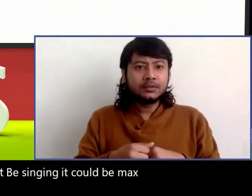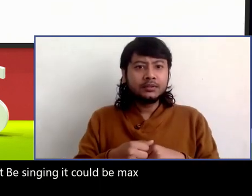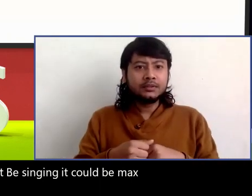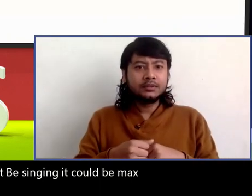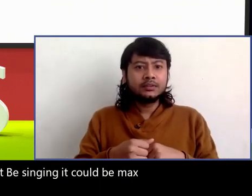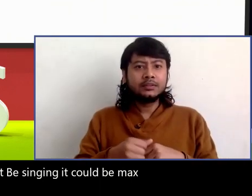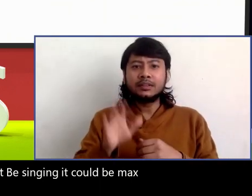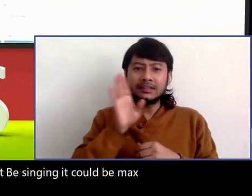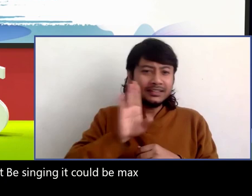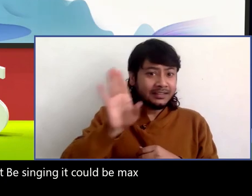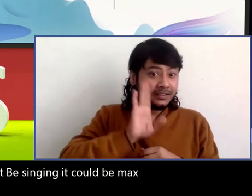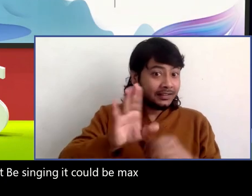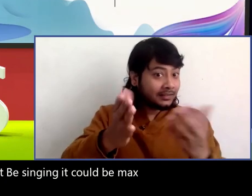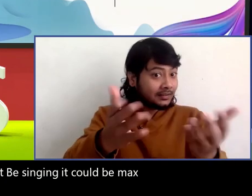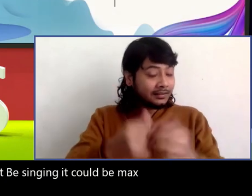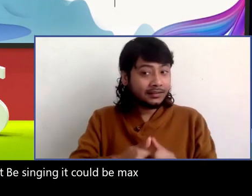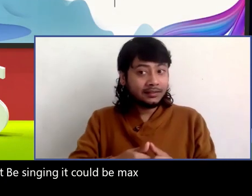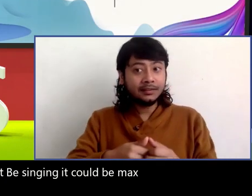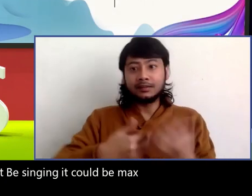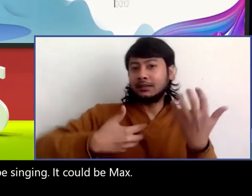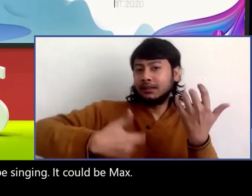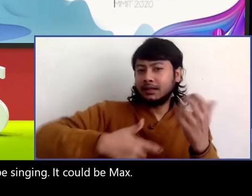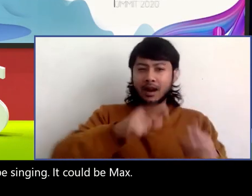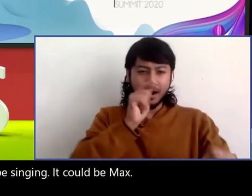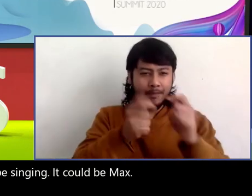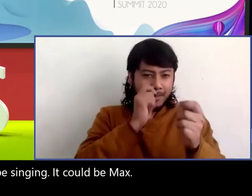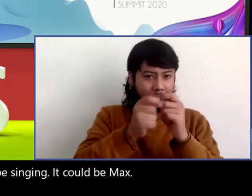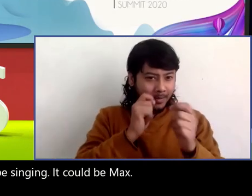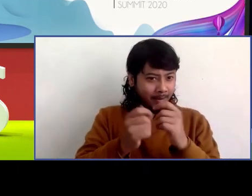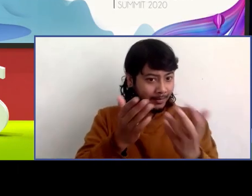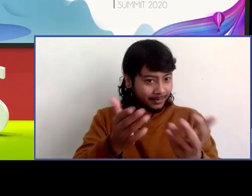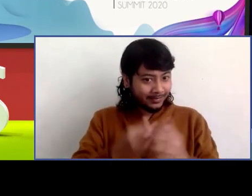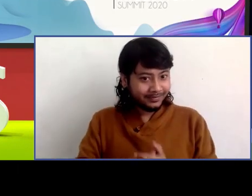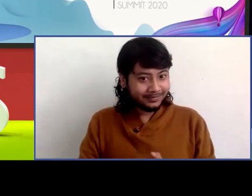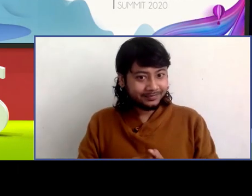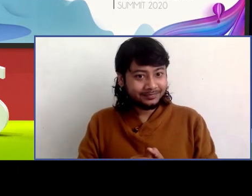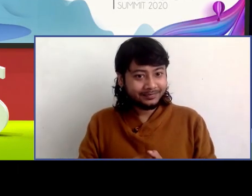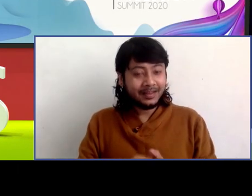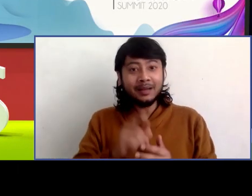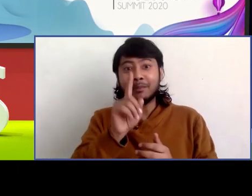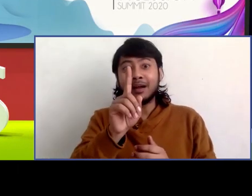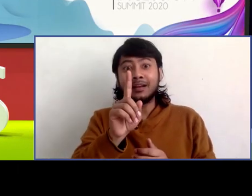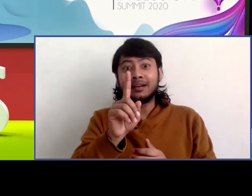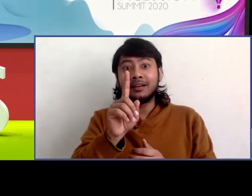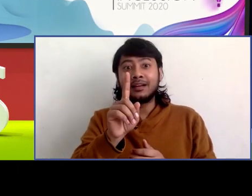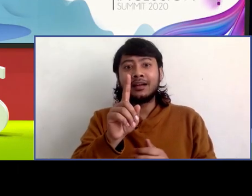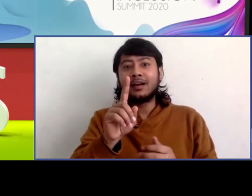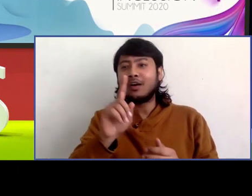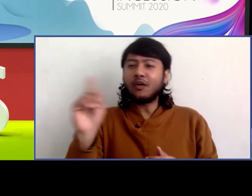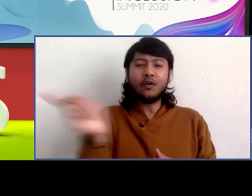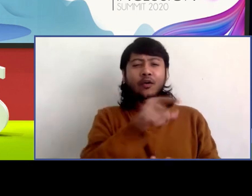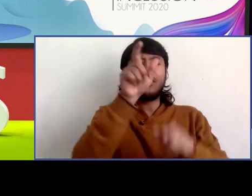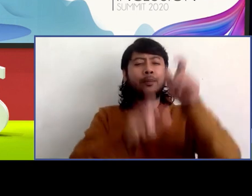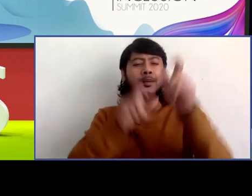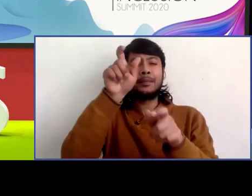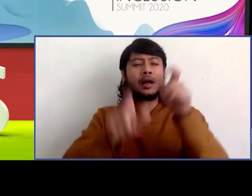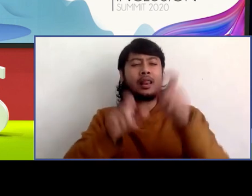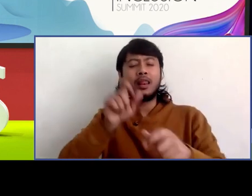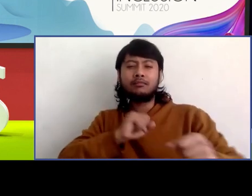an instrument. Can there be one thing that suits everybody? Will all of us say just one